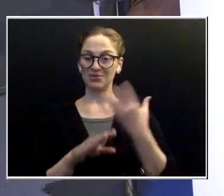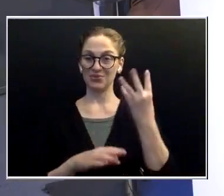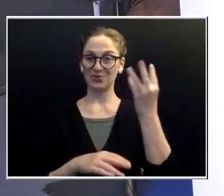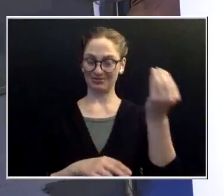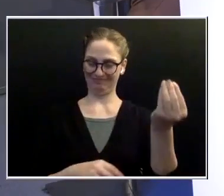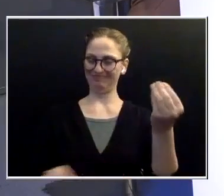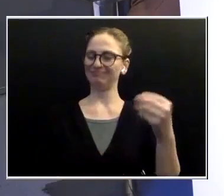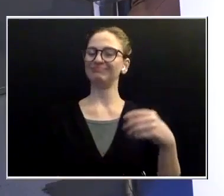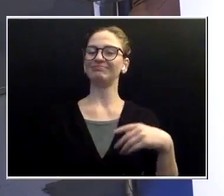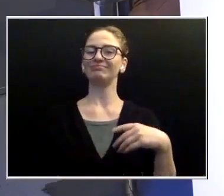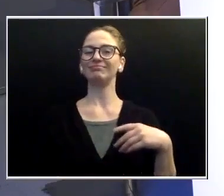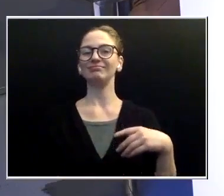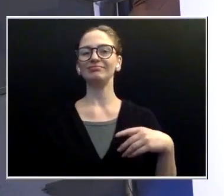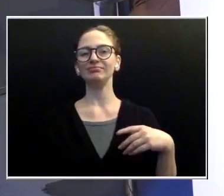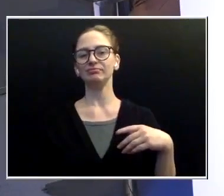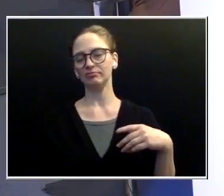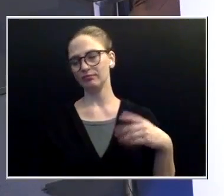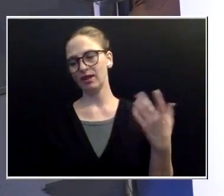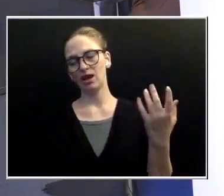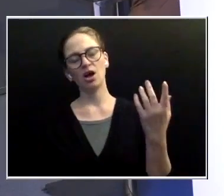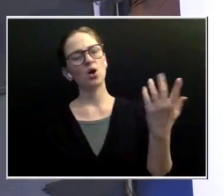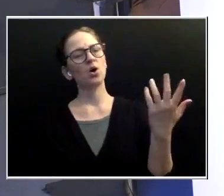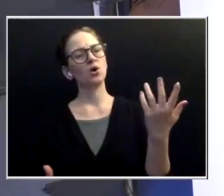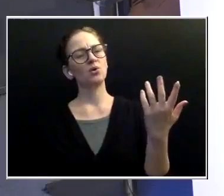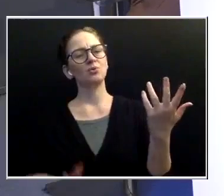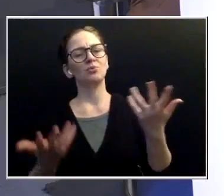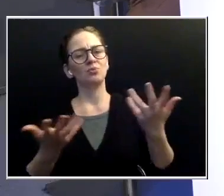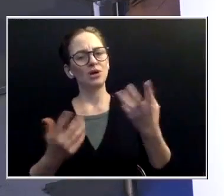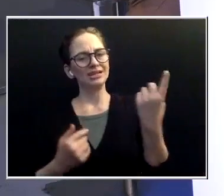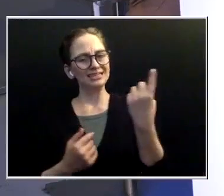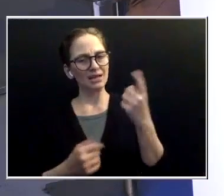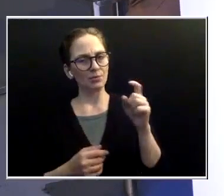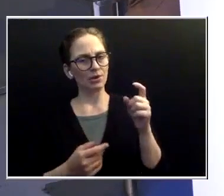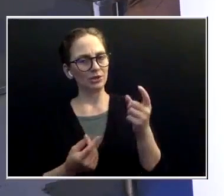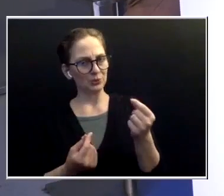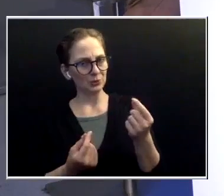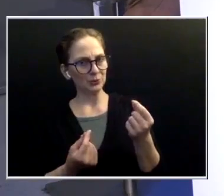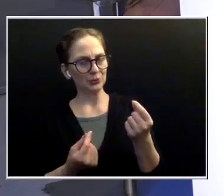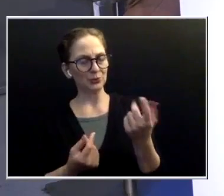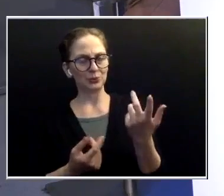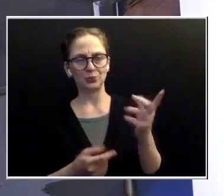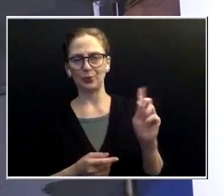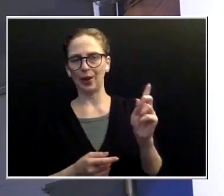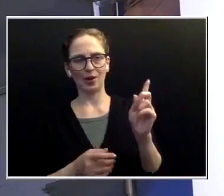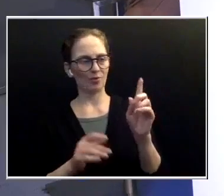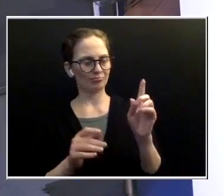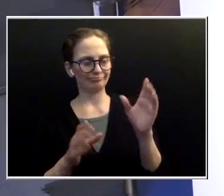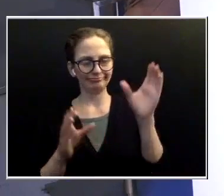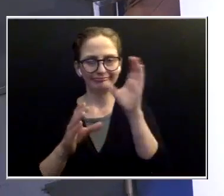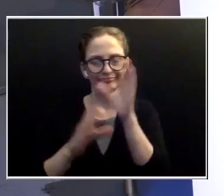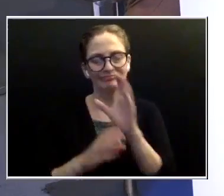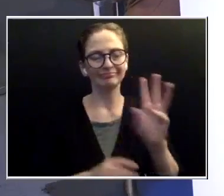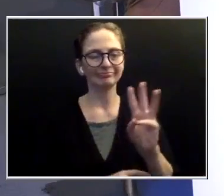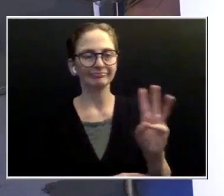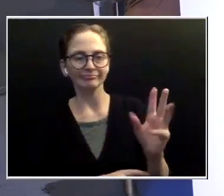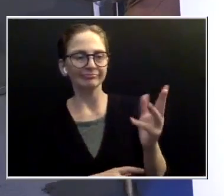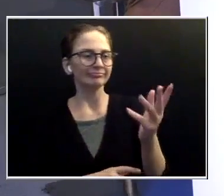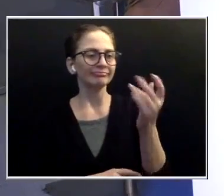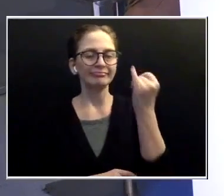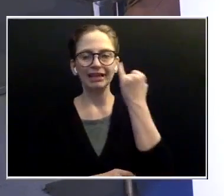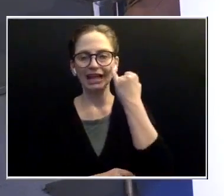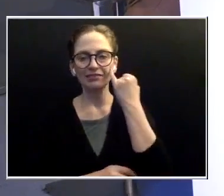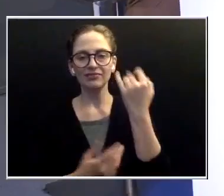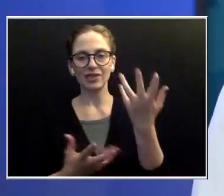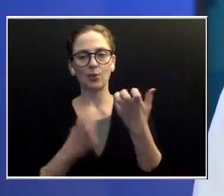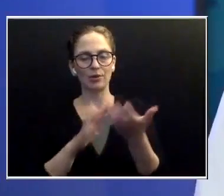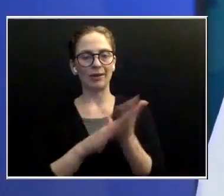what does someone need to do? What questions do they need to ask, or where do they need to go online to find out if they can be a fecal donor? So